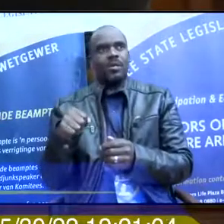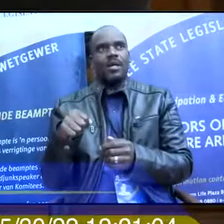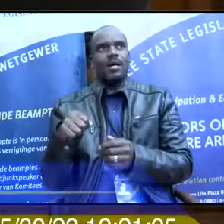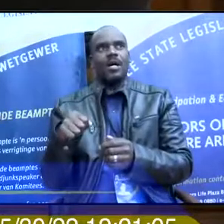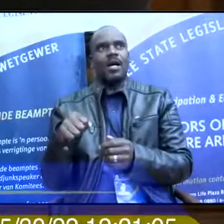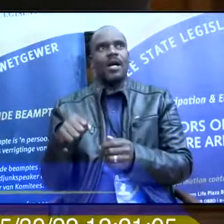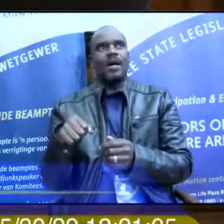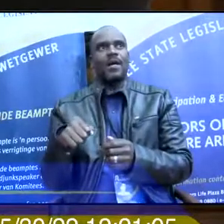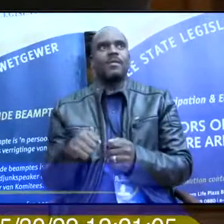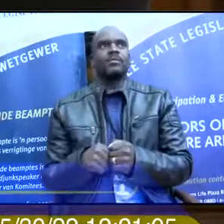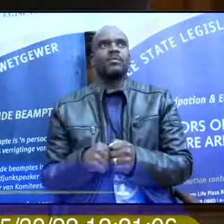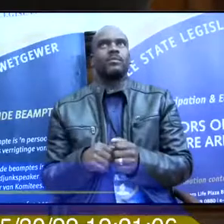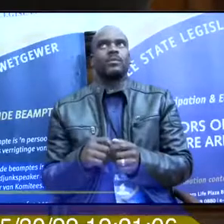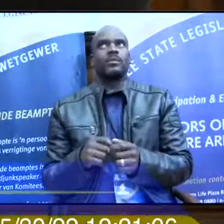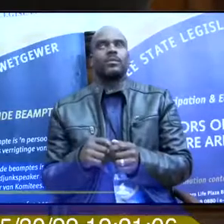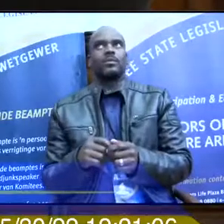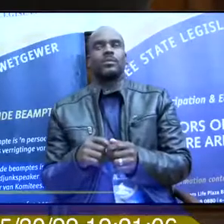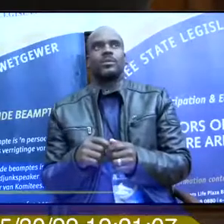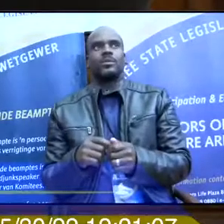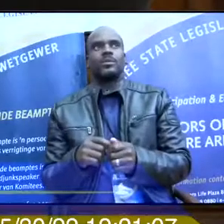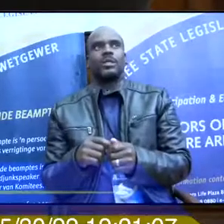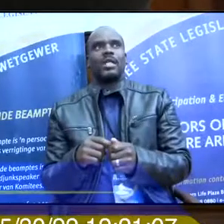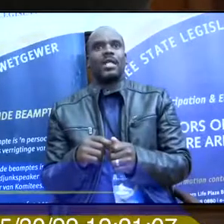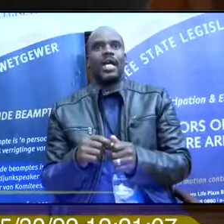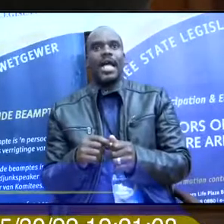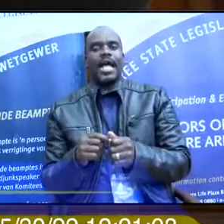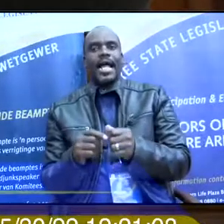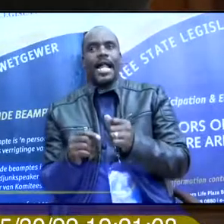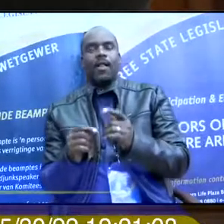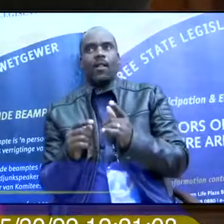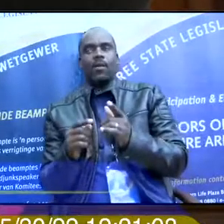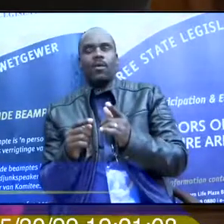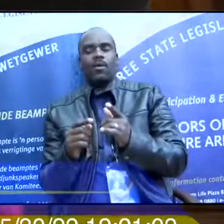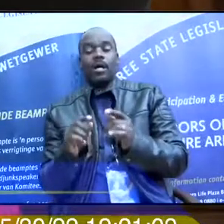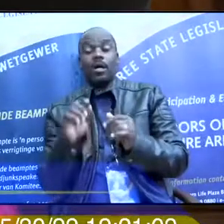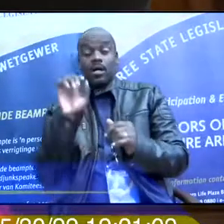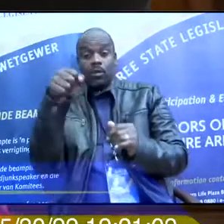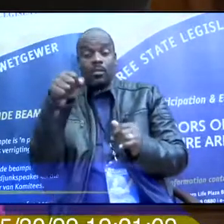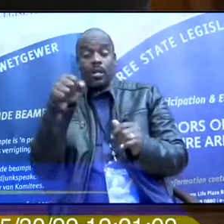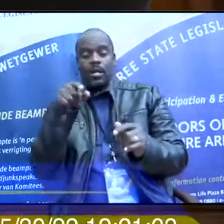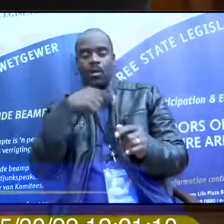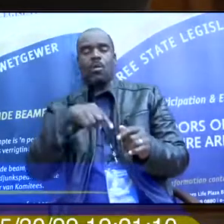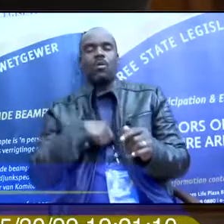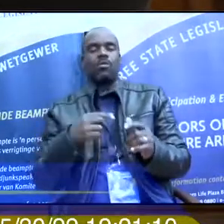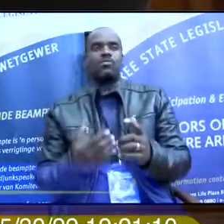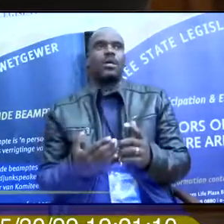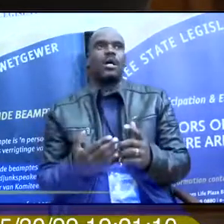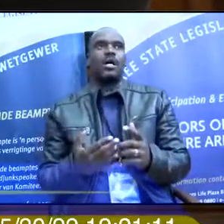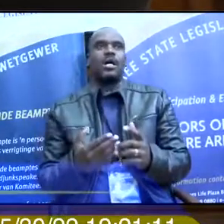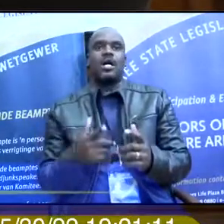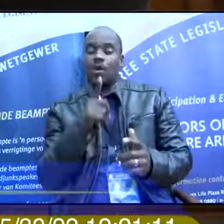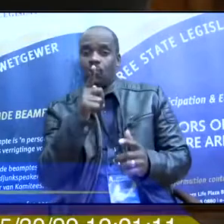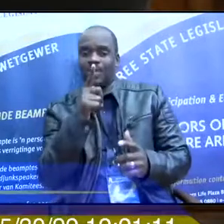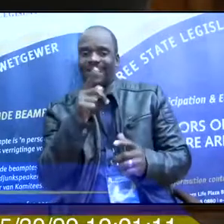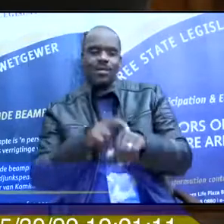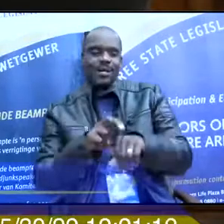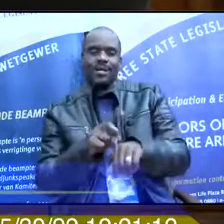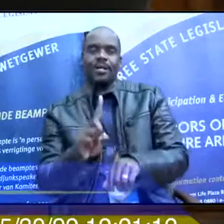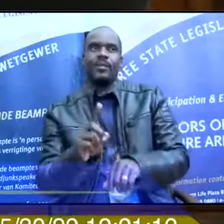on time pay our third parties so that we don't have a crisis